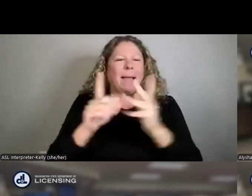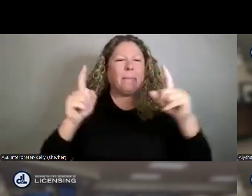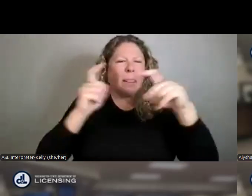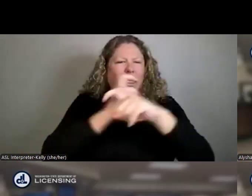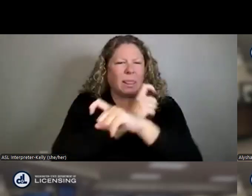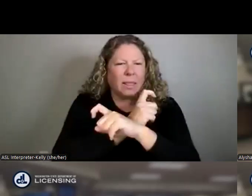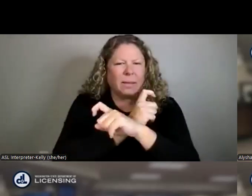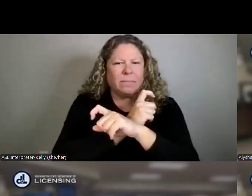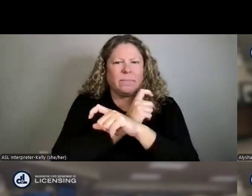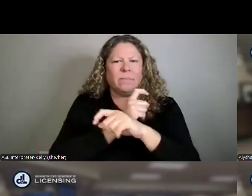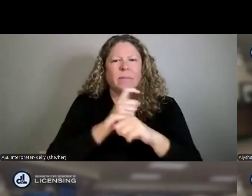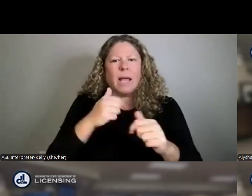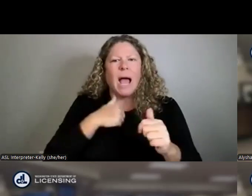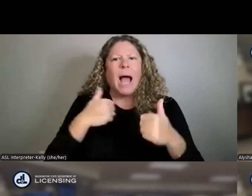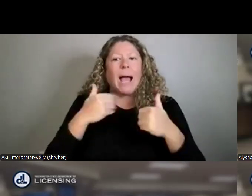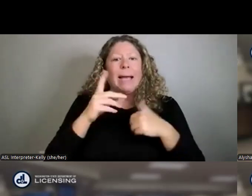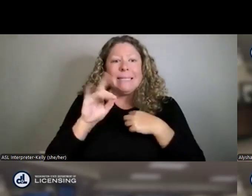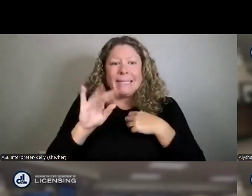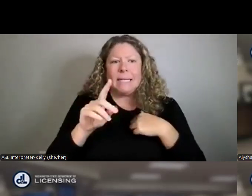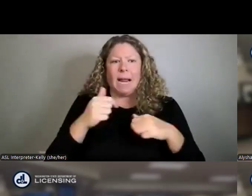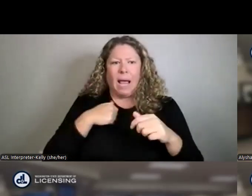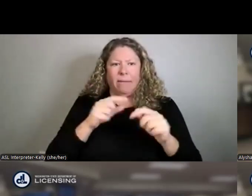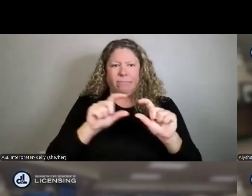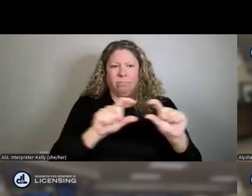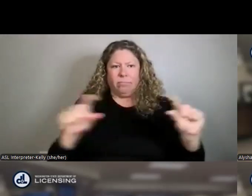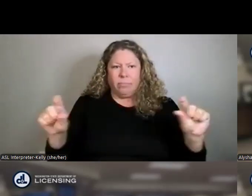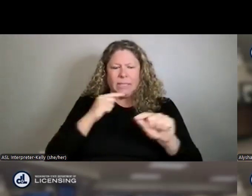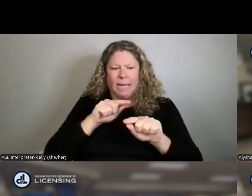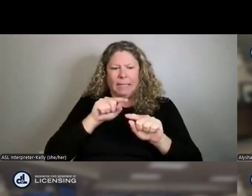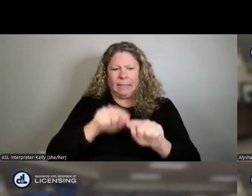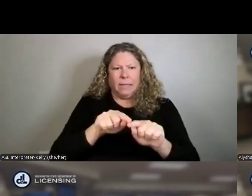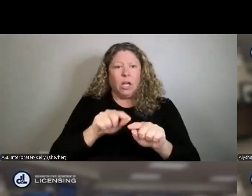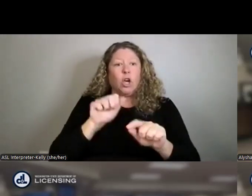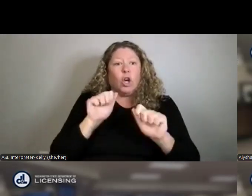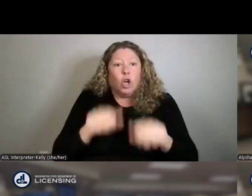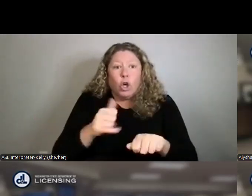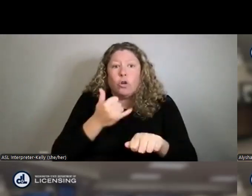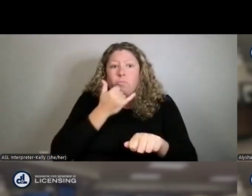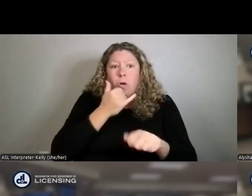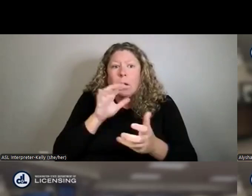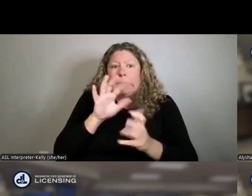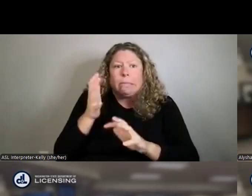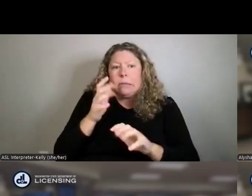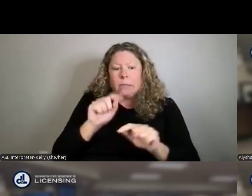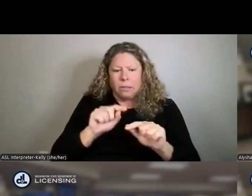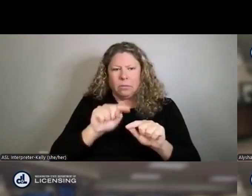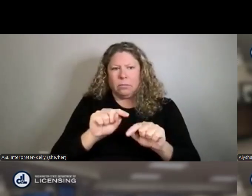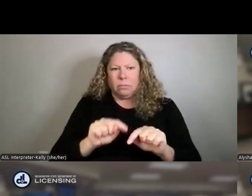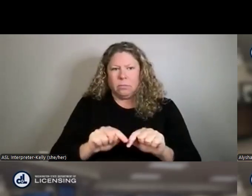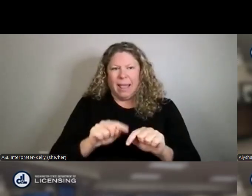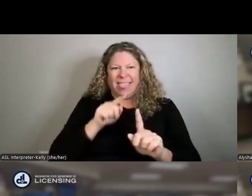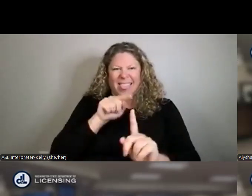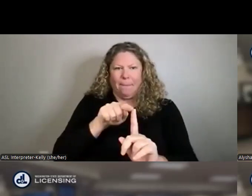was called out areas where things could go wrong. I didn't go down those paths, but rather showed where they exist. And